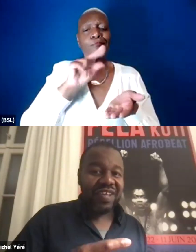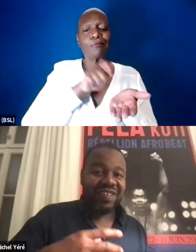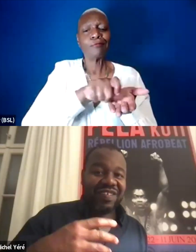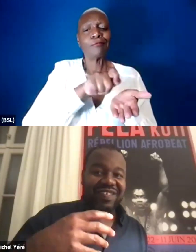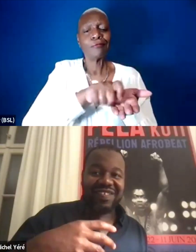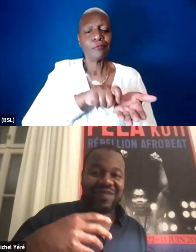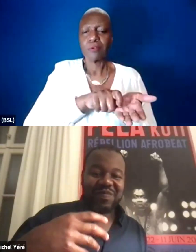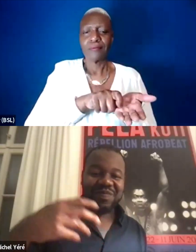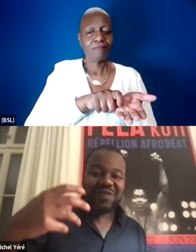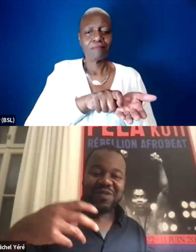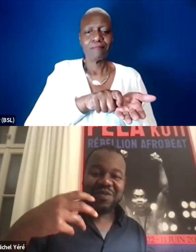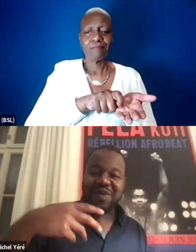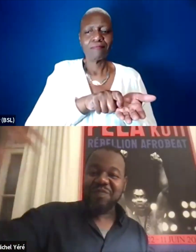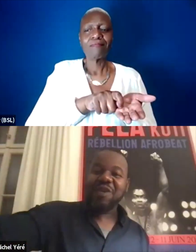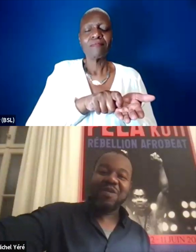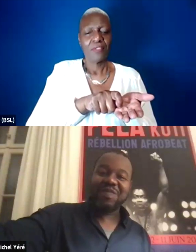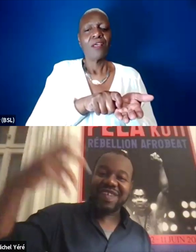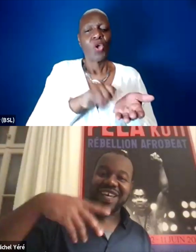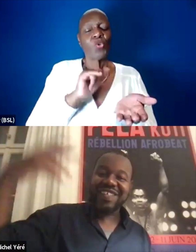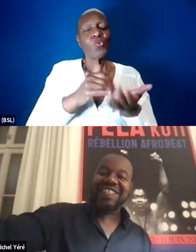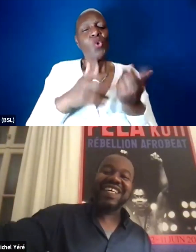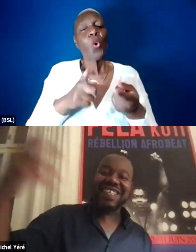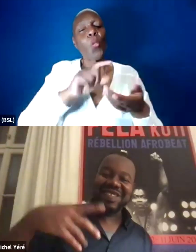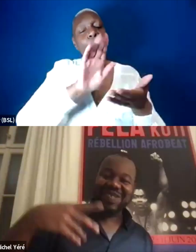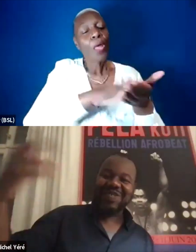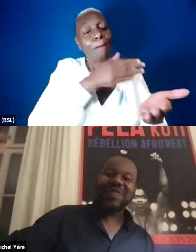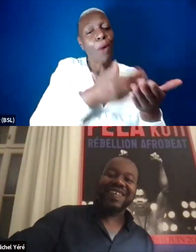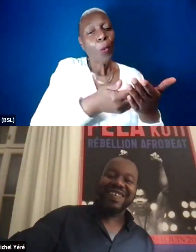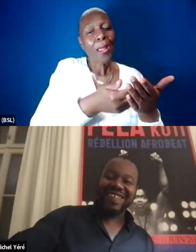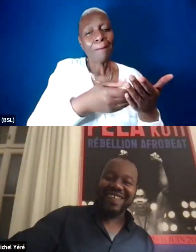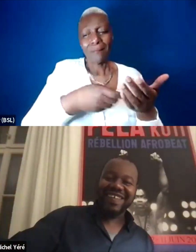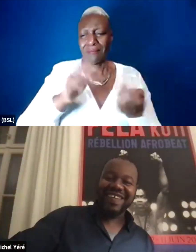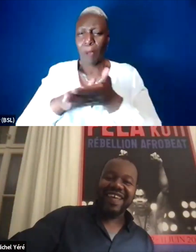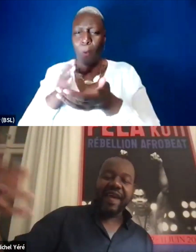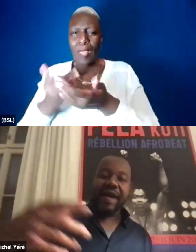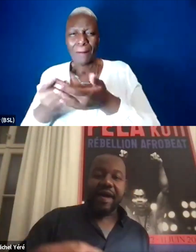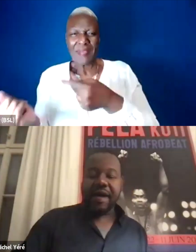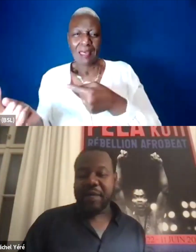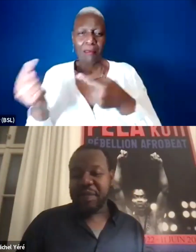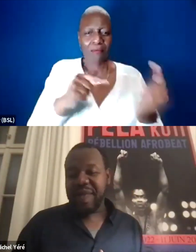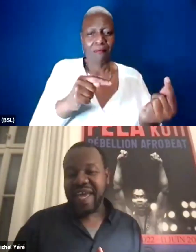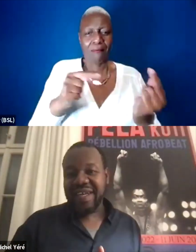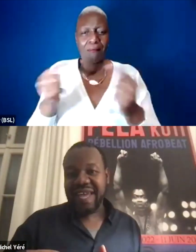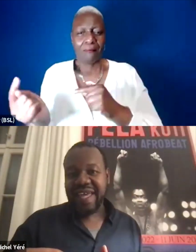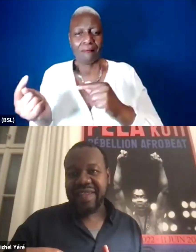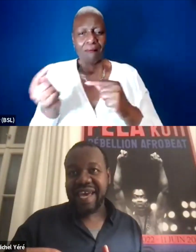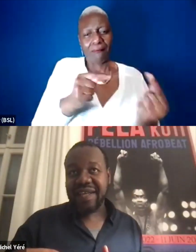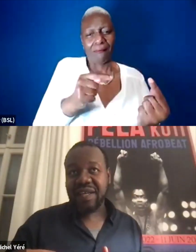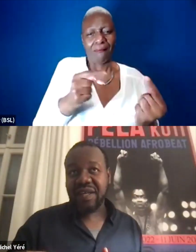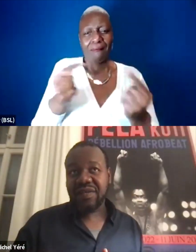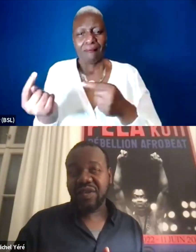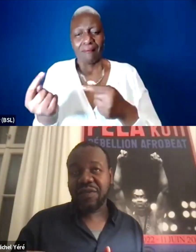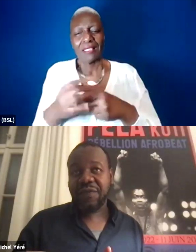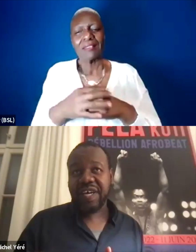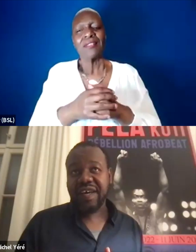So they scream poems at each other, so to speak. And